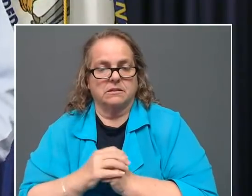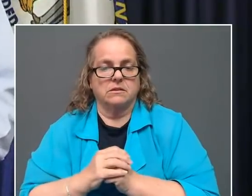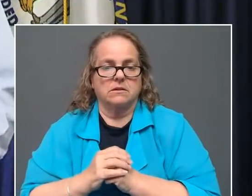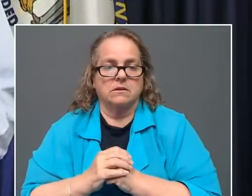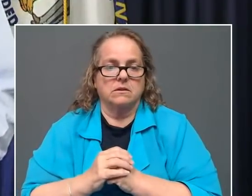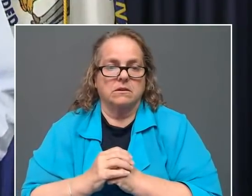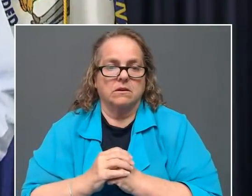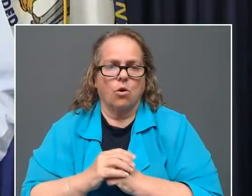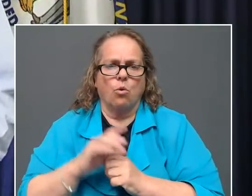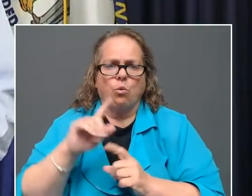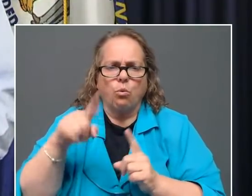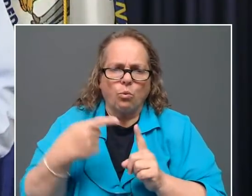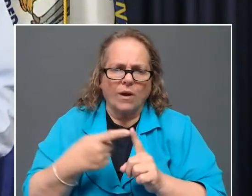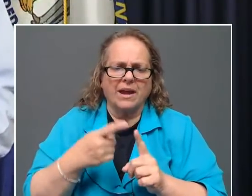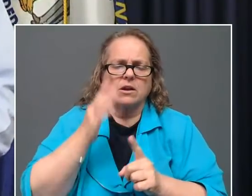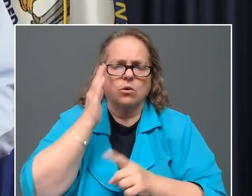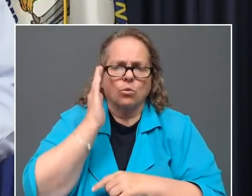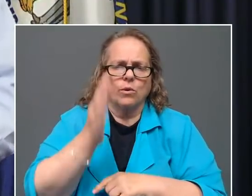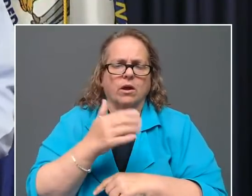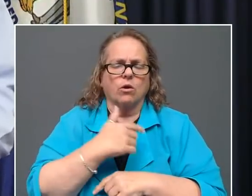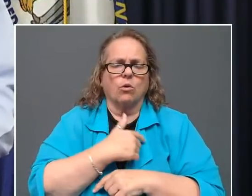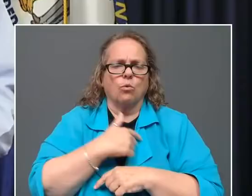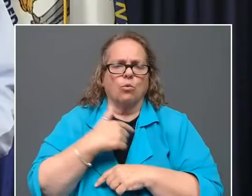When are we going to